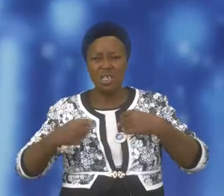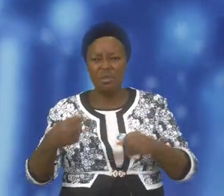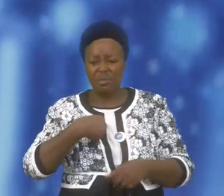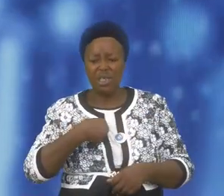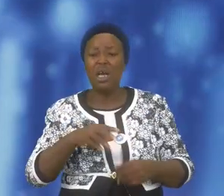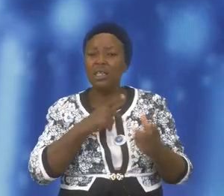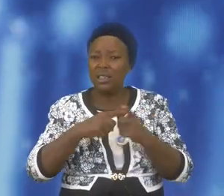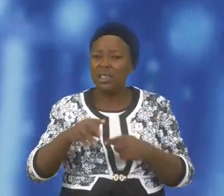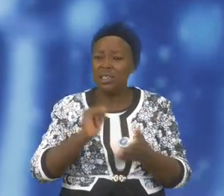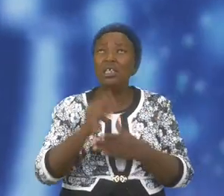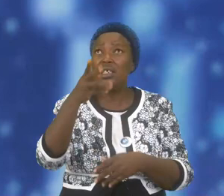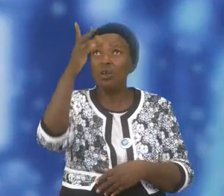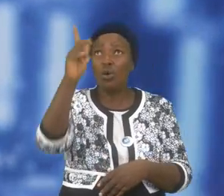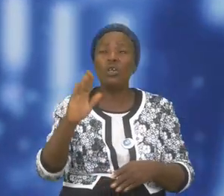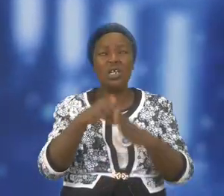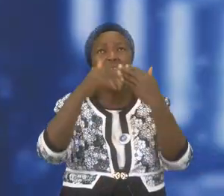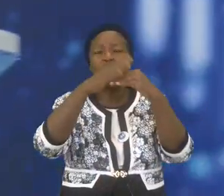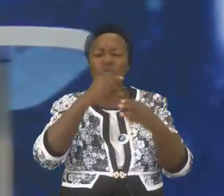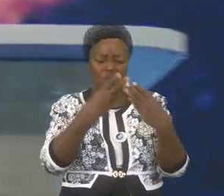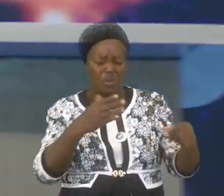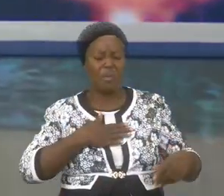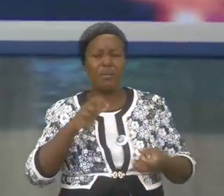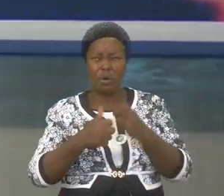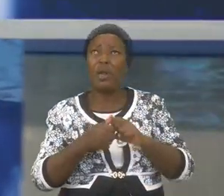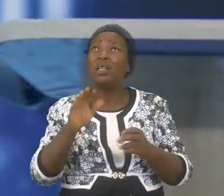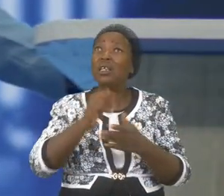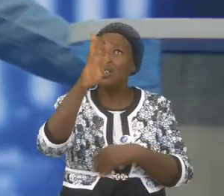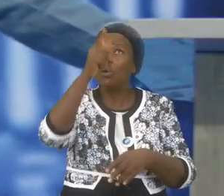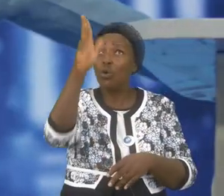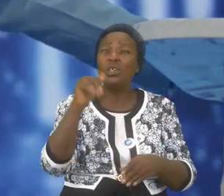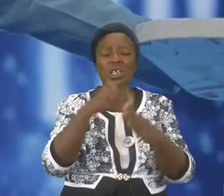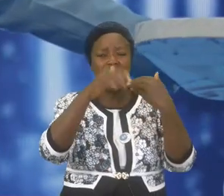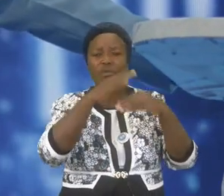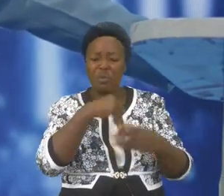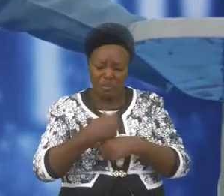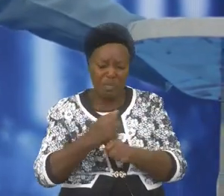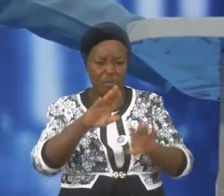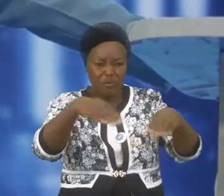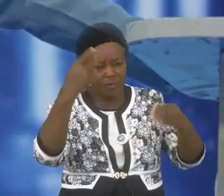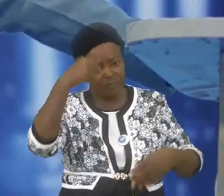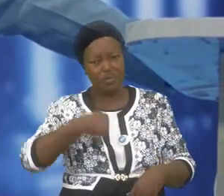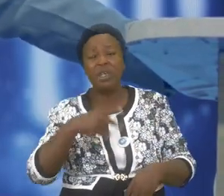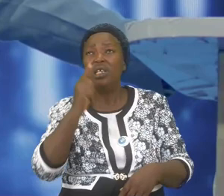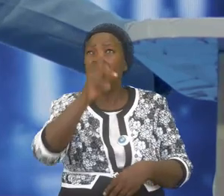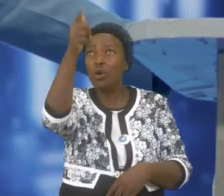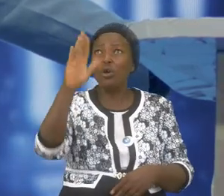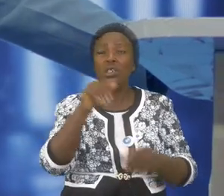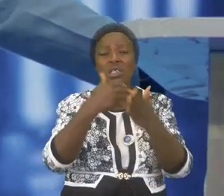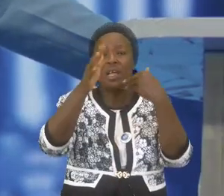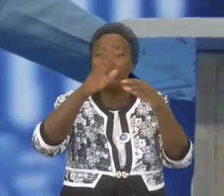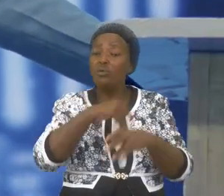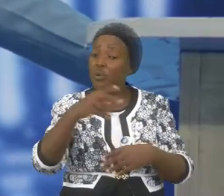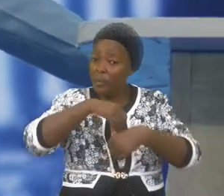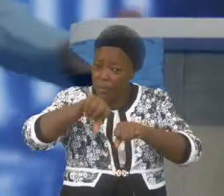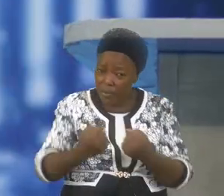heaven, he'll make provision for me. There's a God in heaven, he will break the head of Leviathan